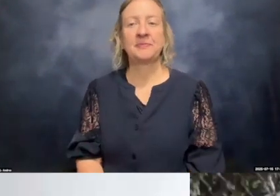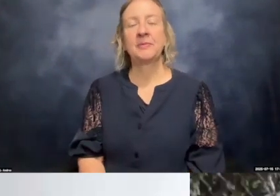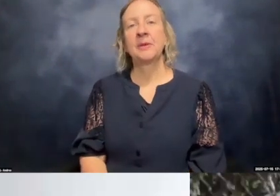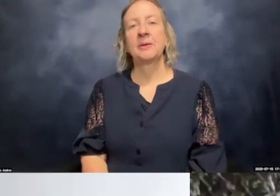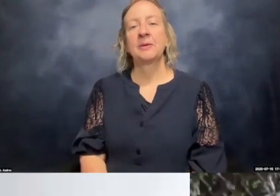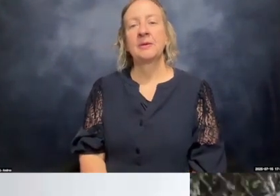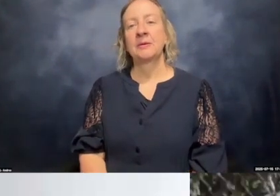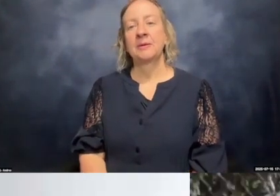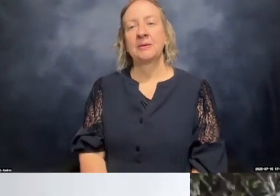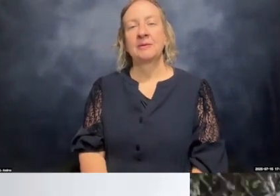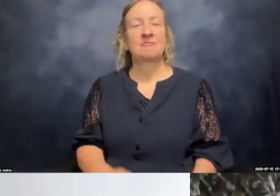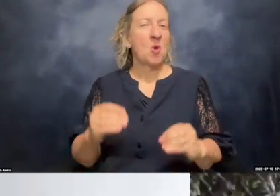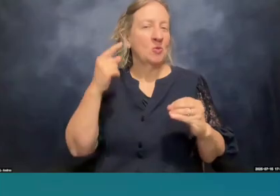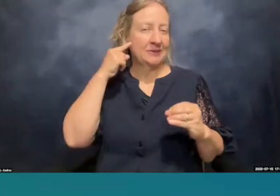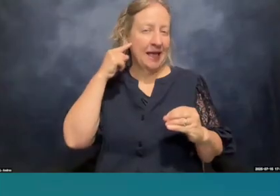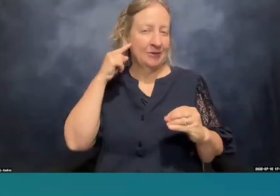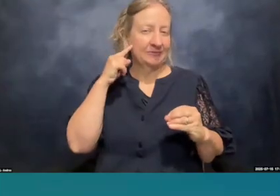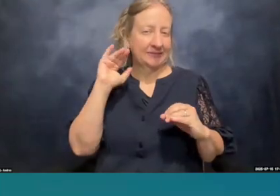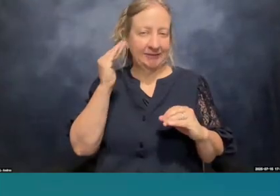No worries. Thanks.